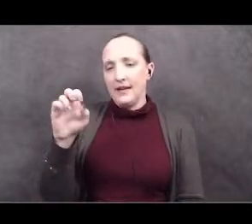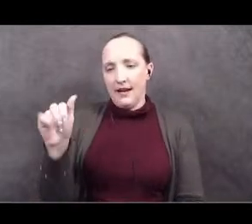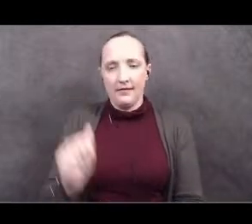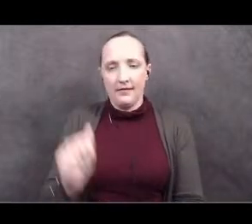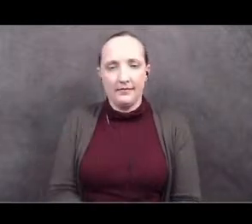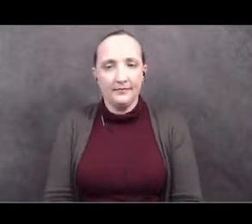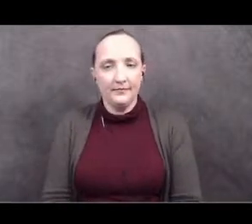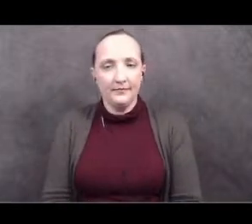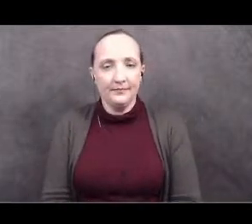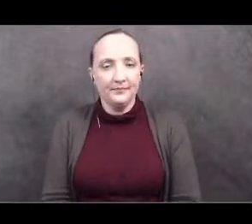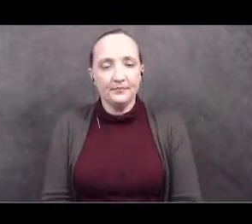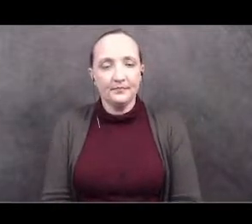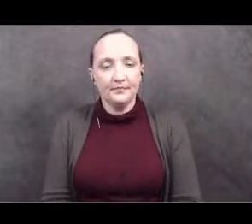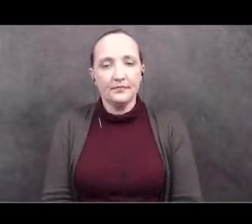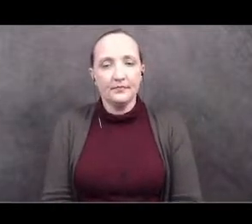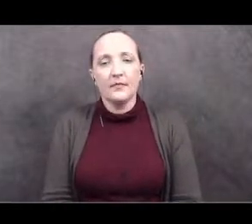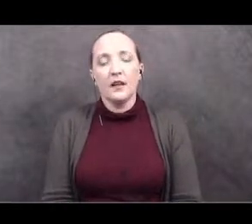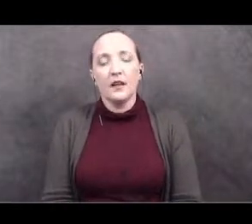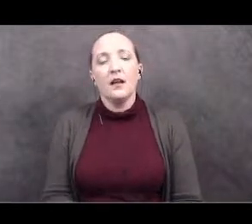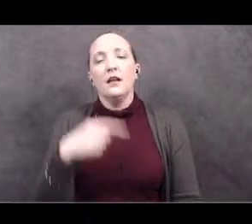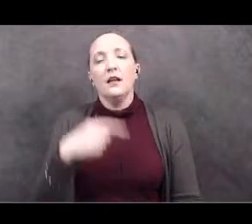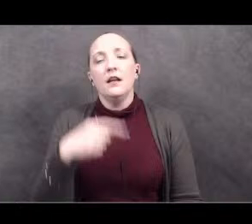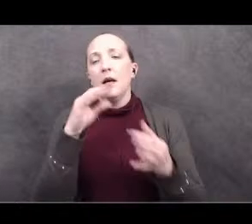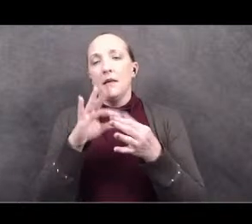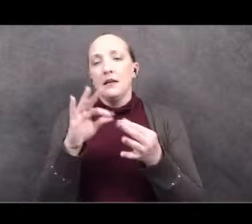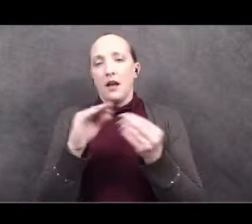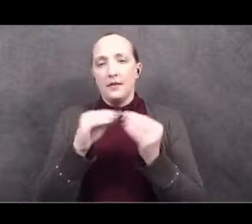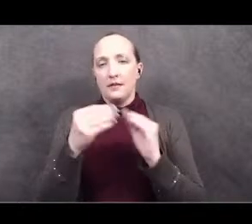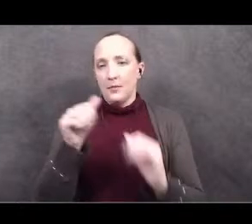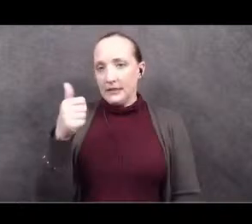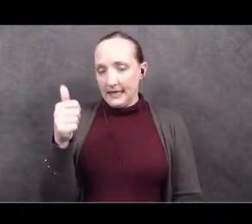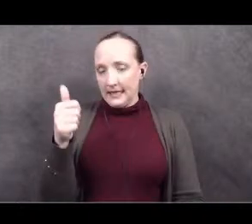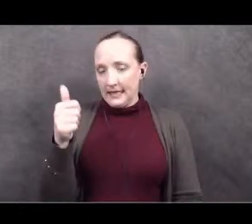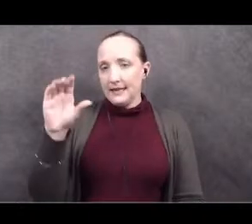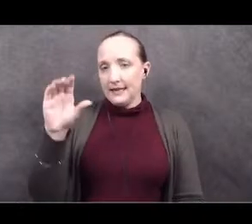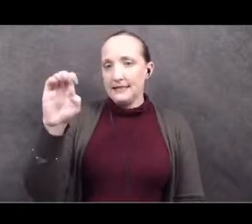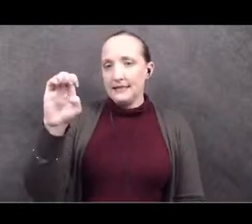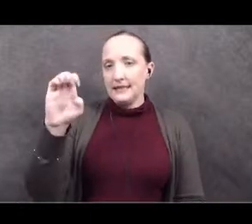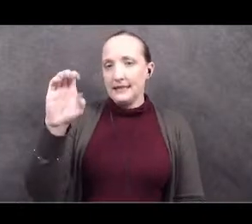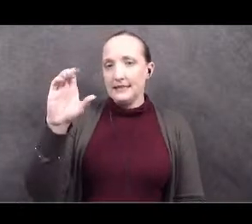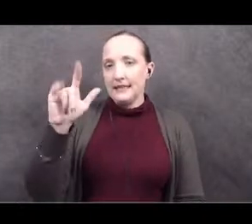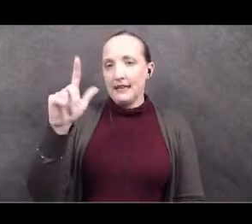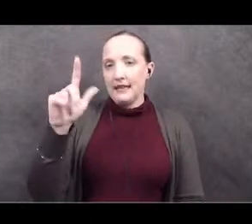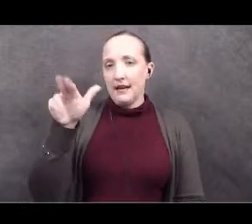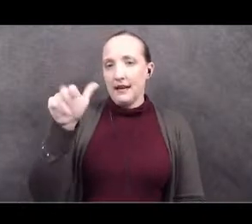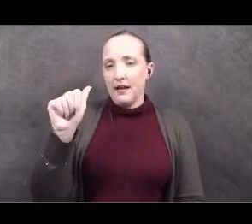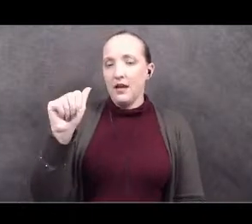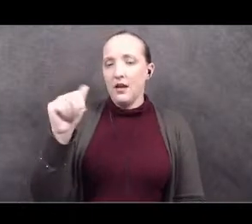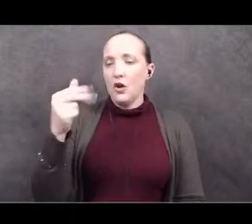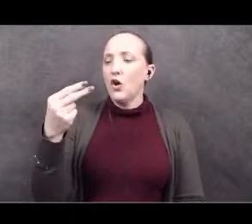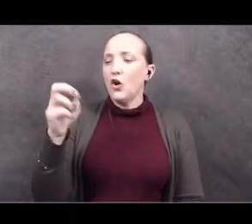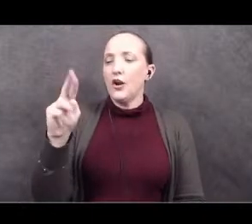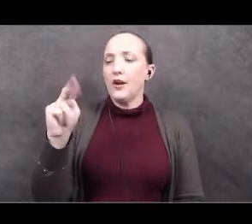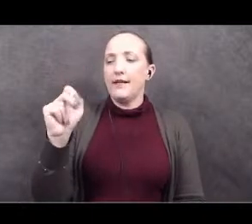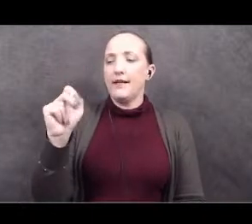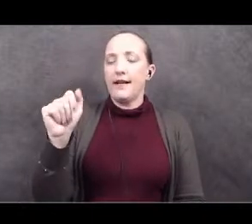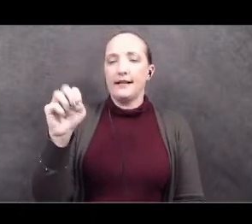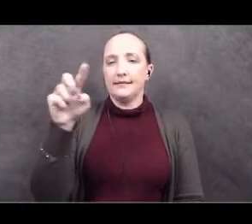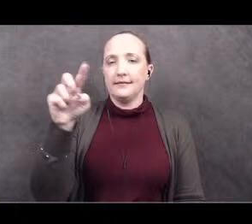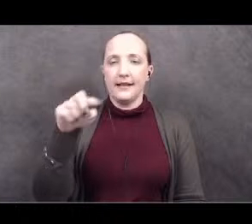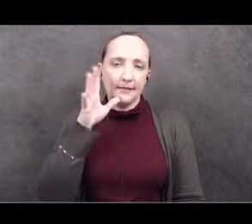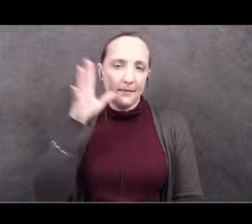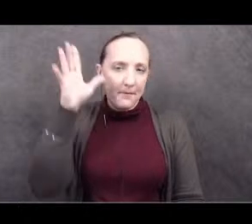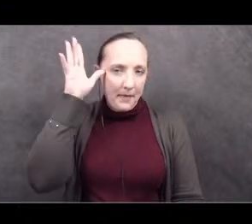via public comment number 10 Cecilia Hernandez parent to whom it may